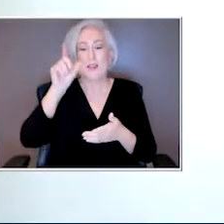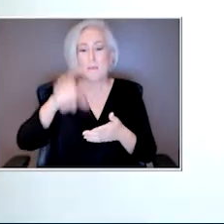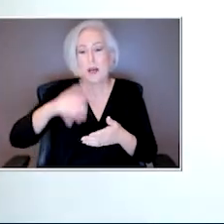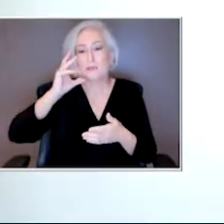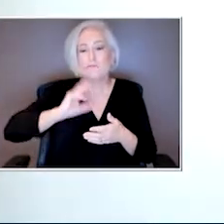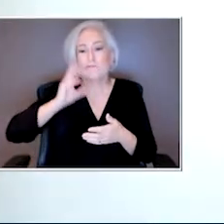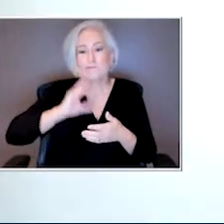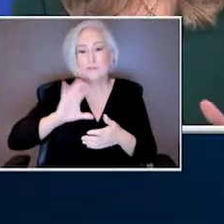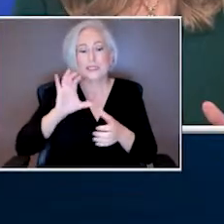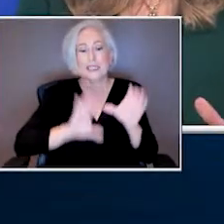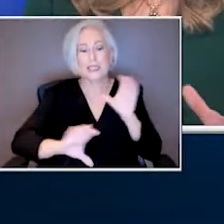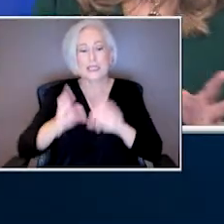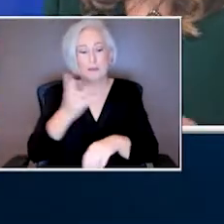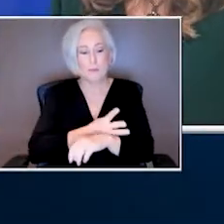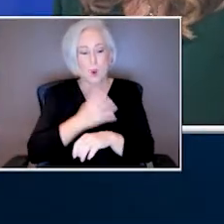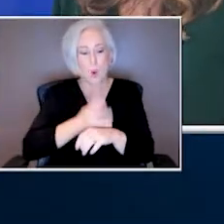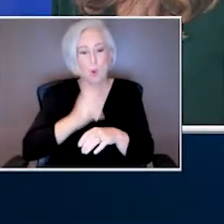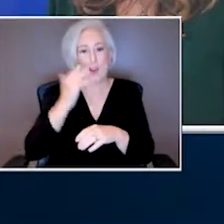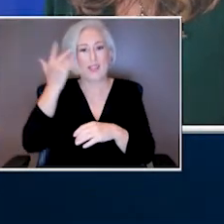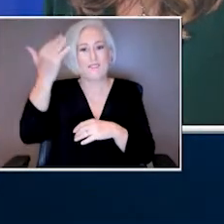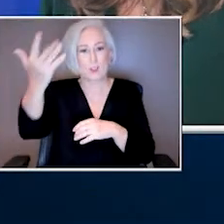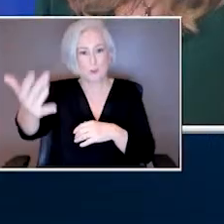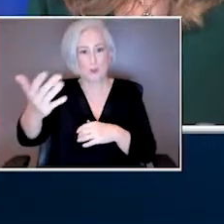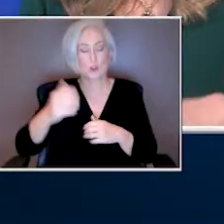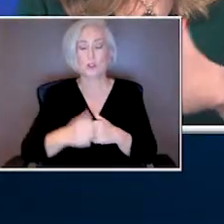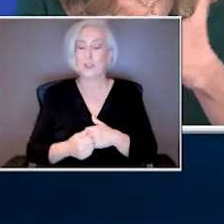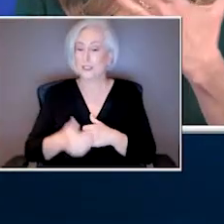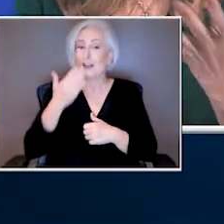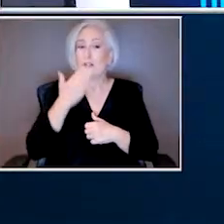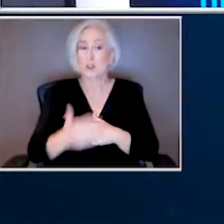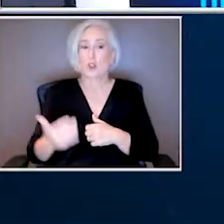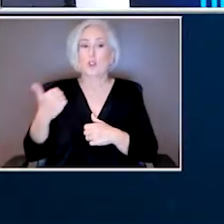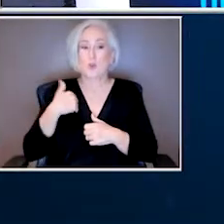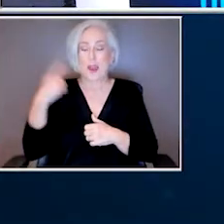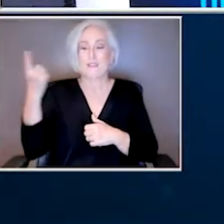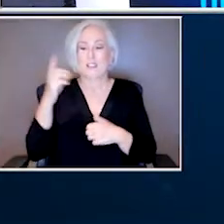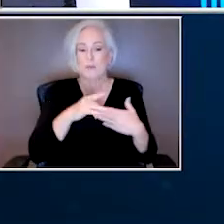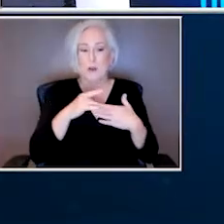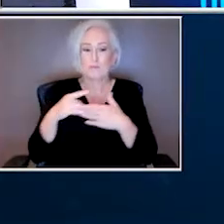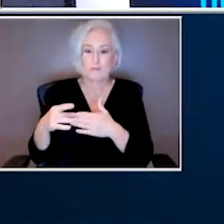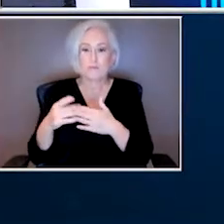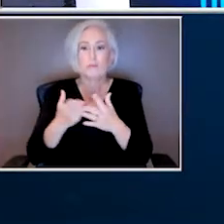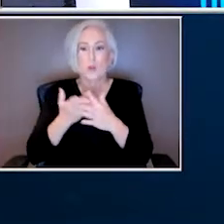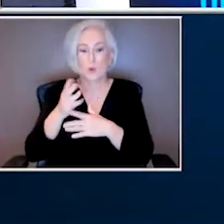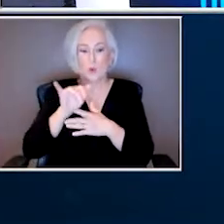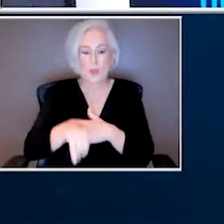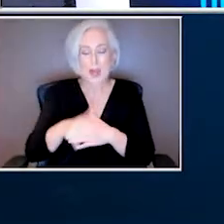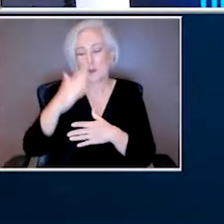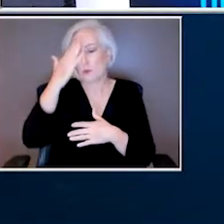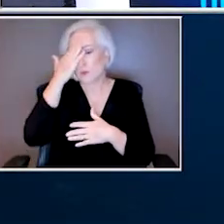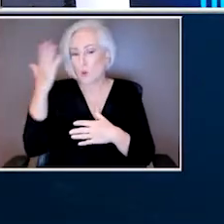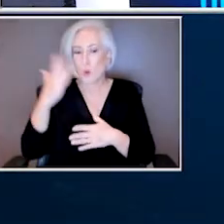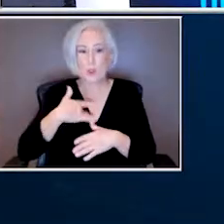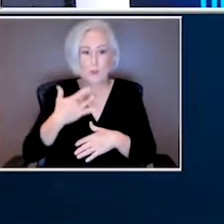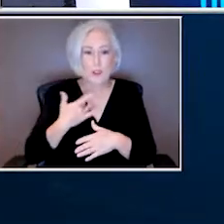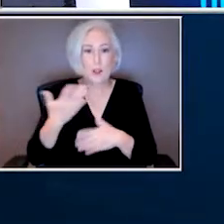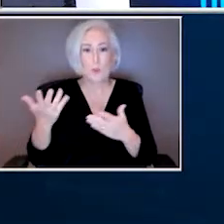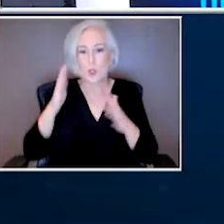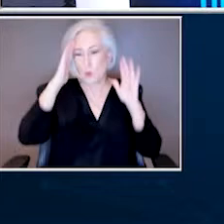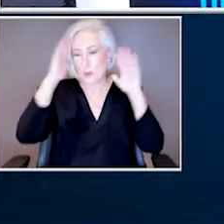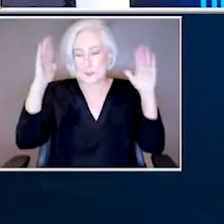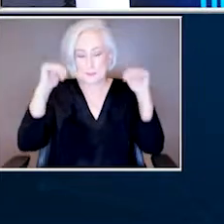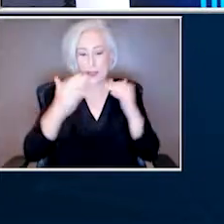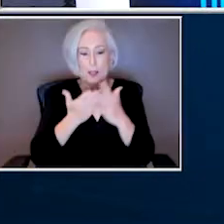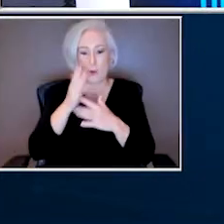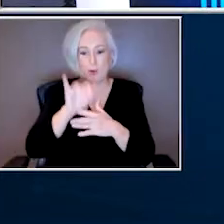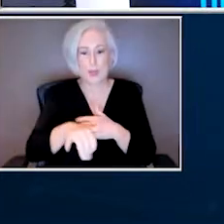future. And it's great to have a guide where someone can explain all of this and let you know what you're feeling and what you can expect with all of this. We do